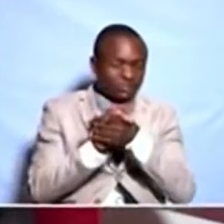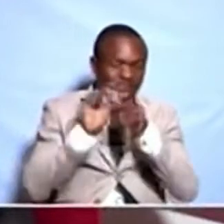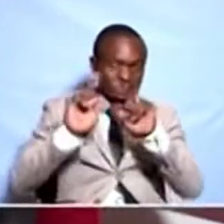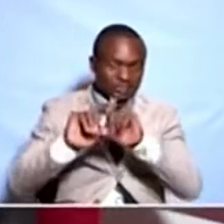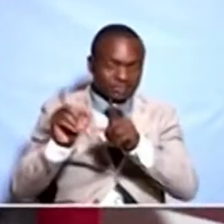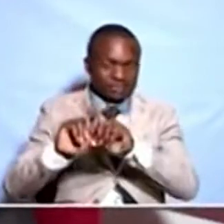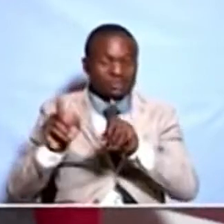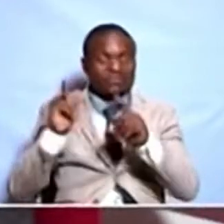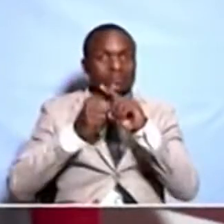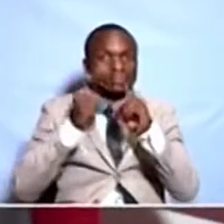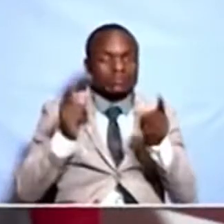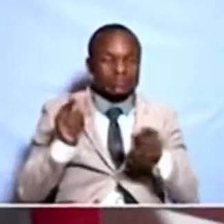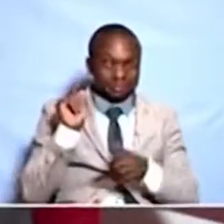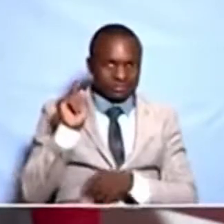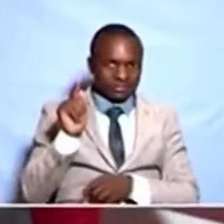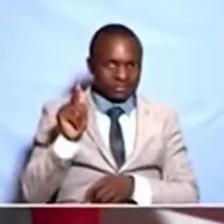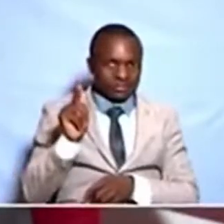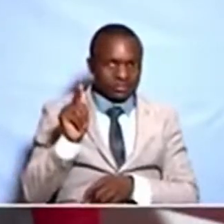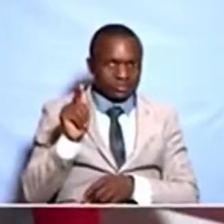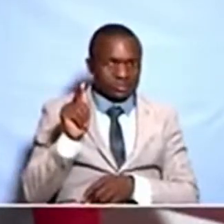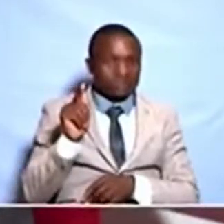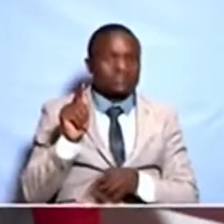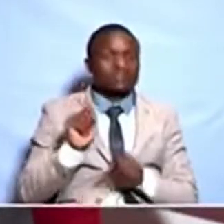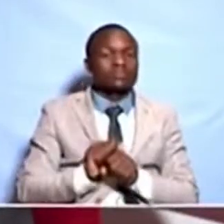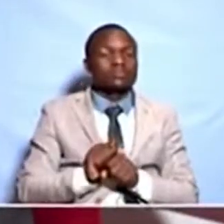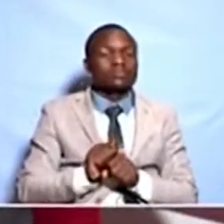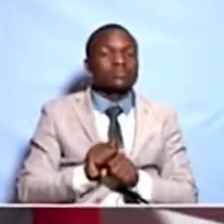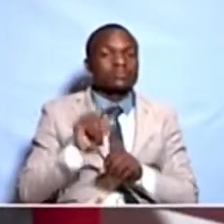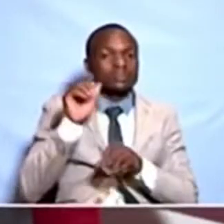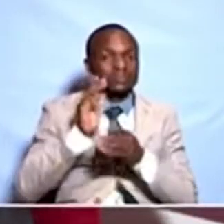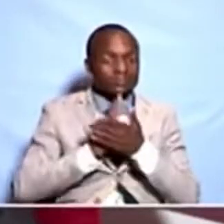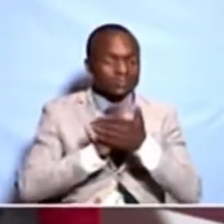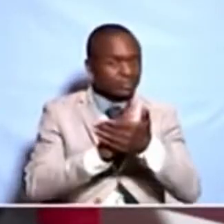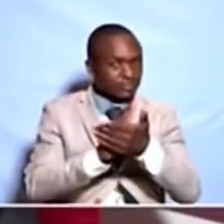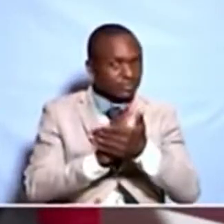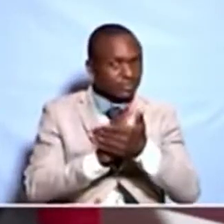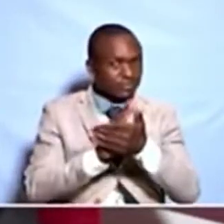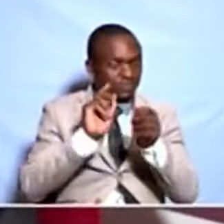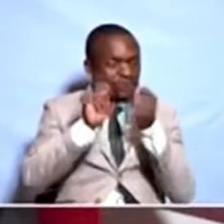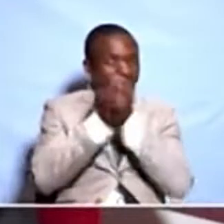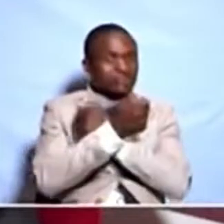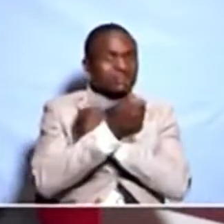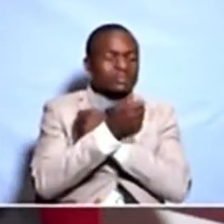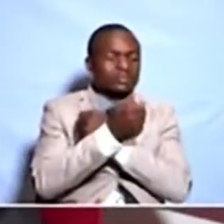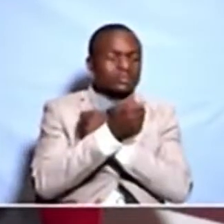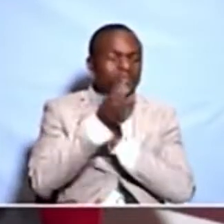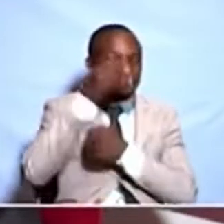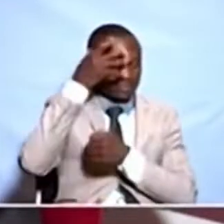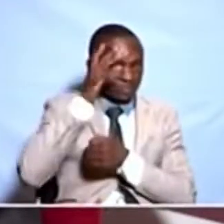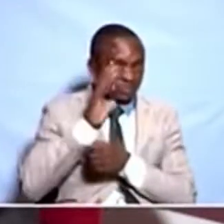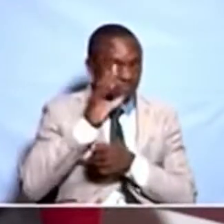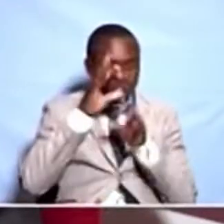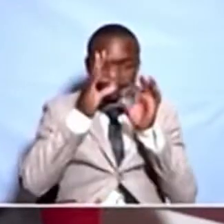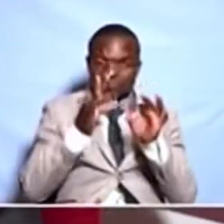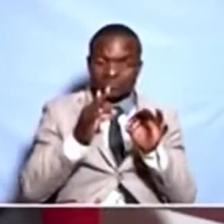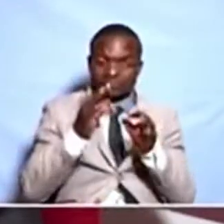that. Does that amount doesn't that amount to change of color, because you find that